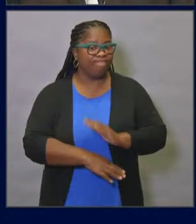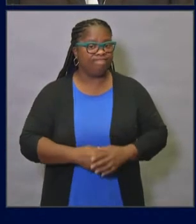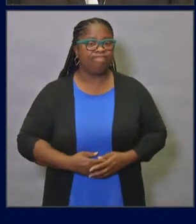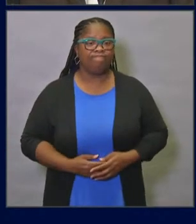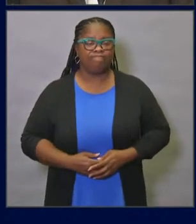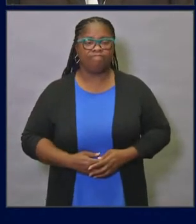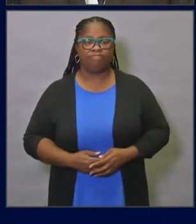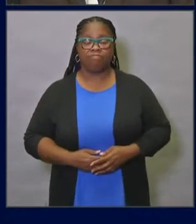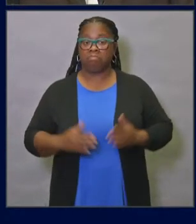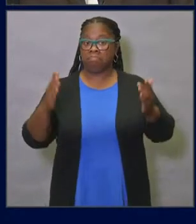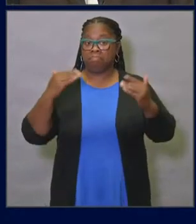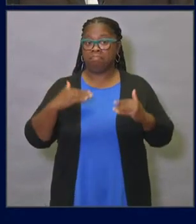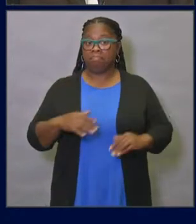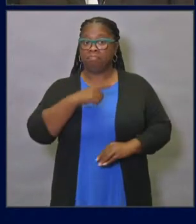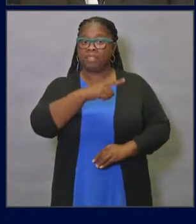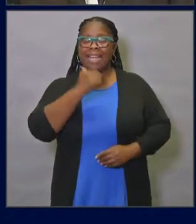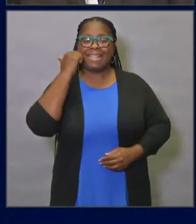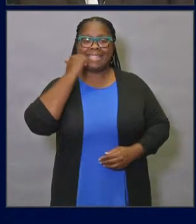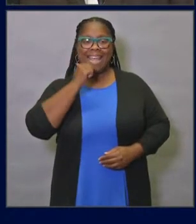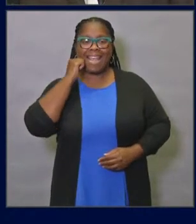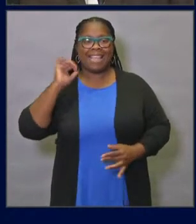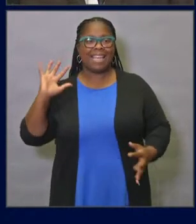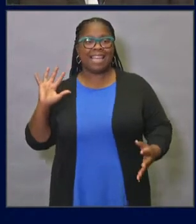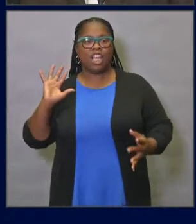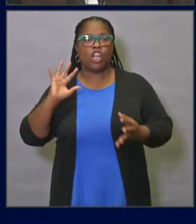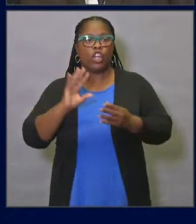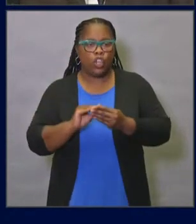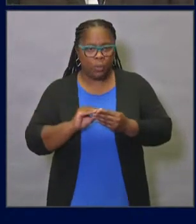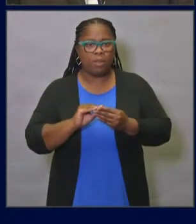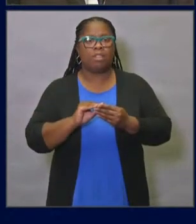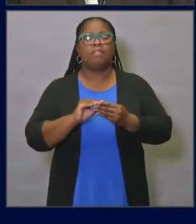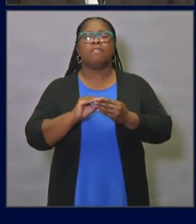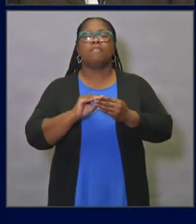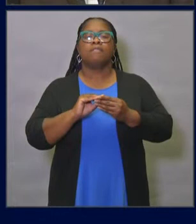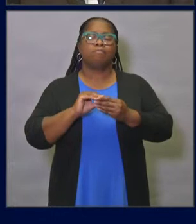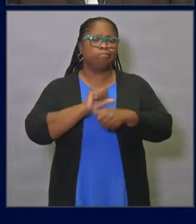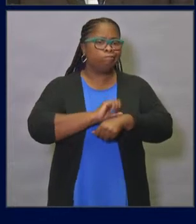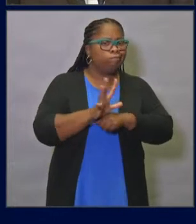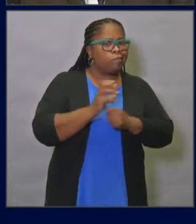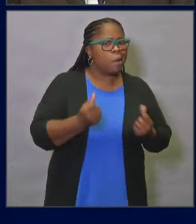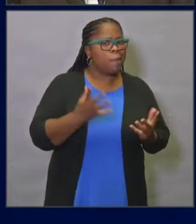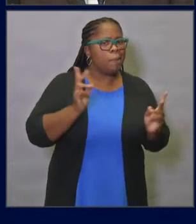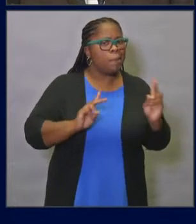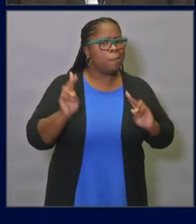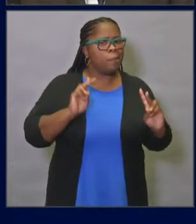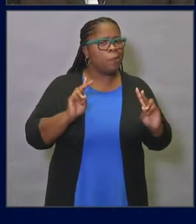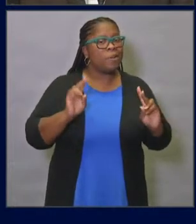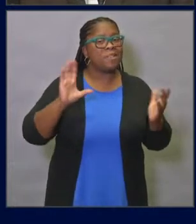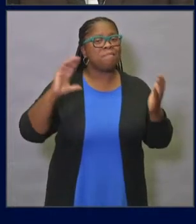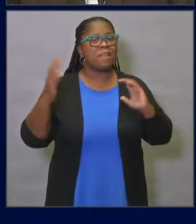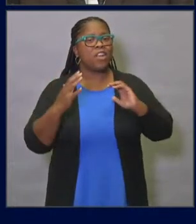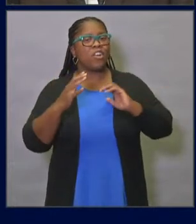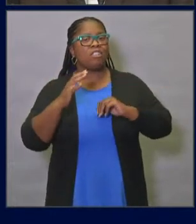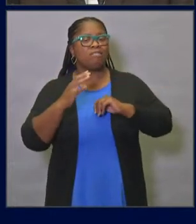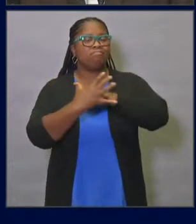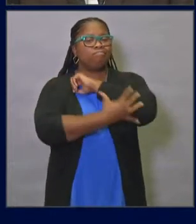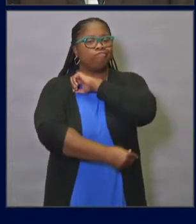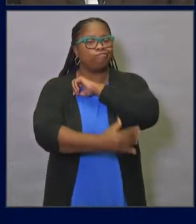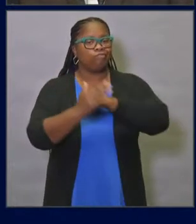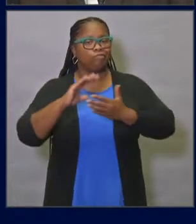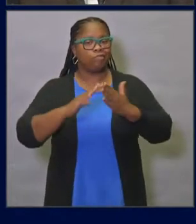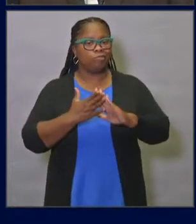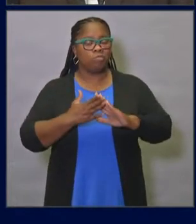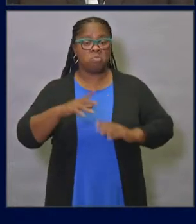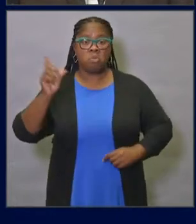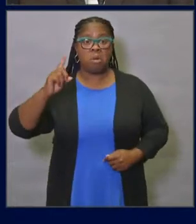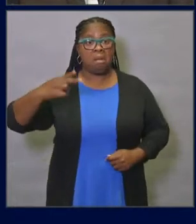This slide shows the daily cumulative rate by area of poverty. In this slide, the orange line on top represents residents who live in areas with the highest